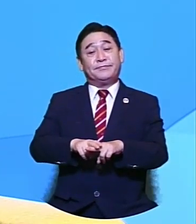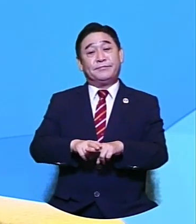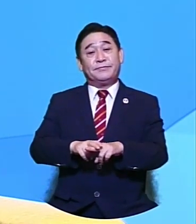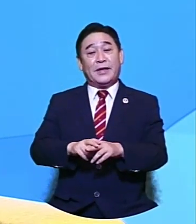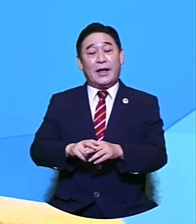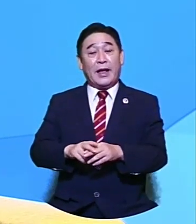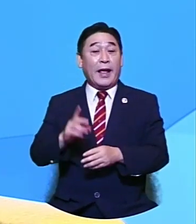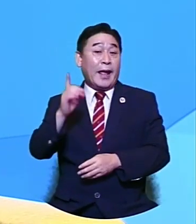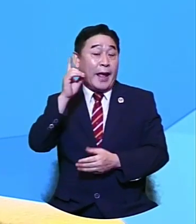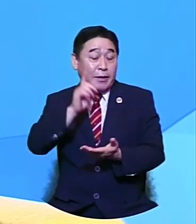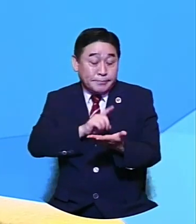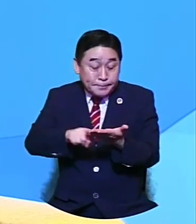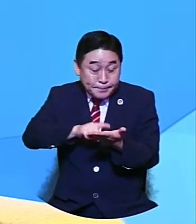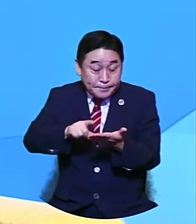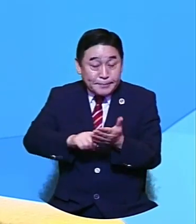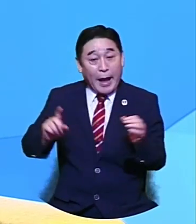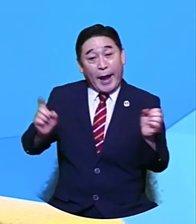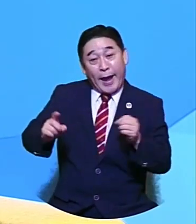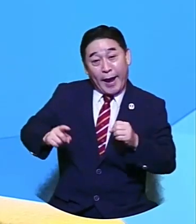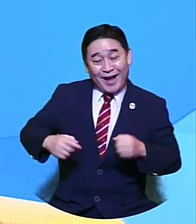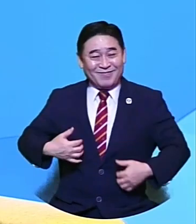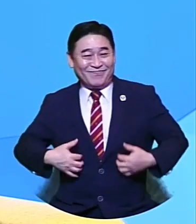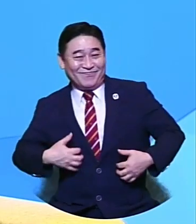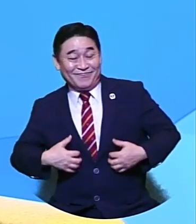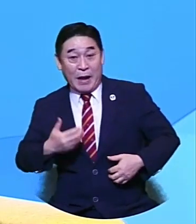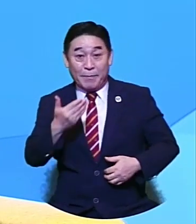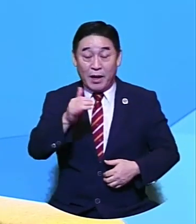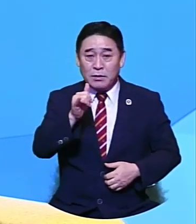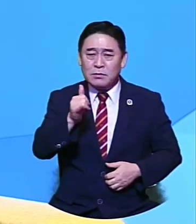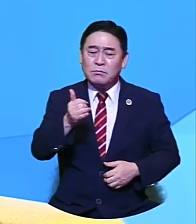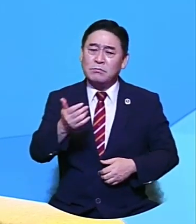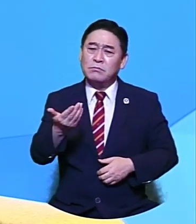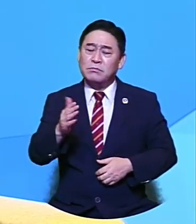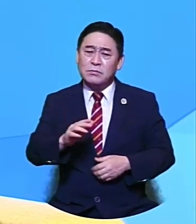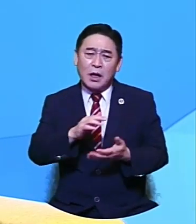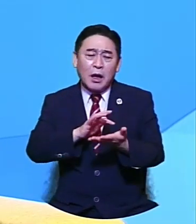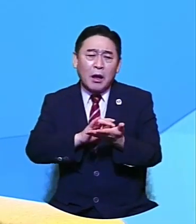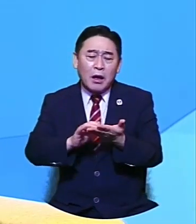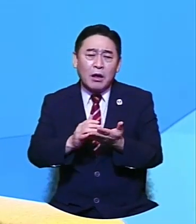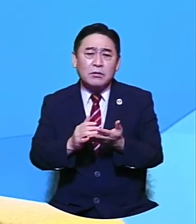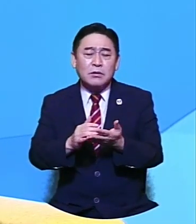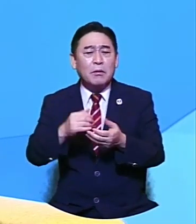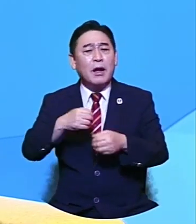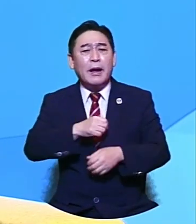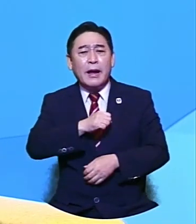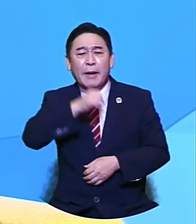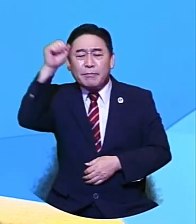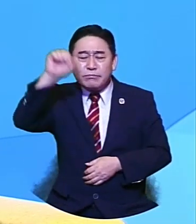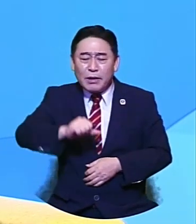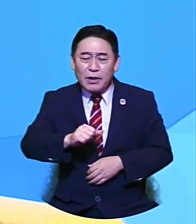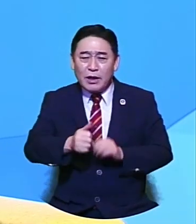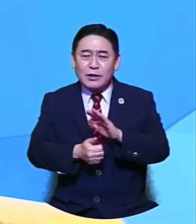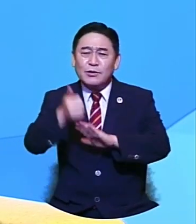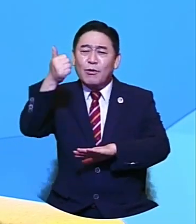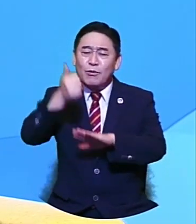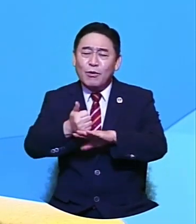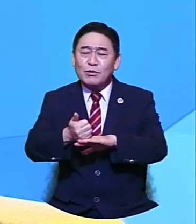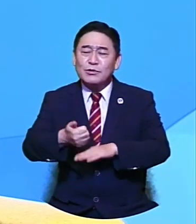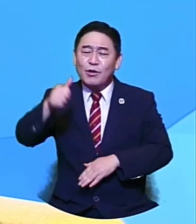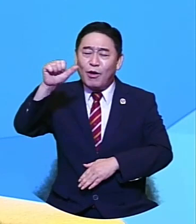Then how we describe it, how we measure it. Actually, measurement is a necessary one, but it's